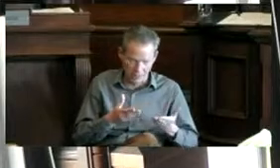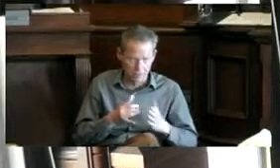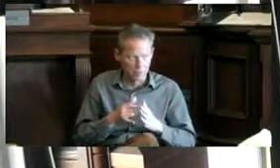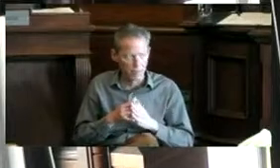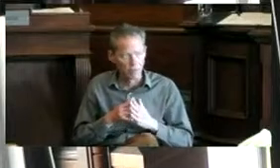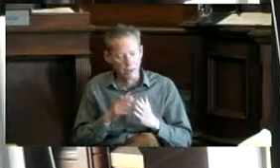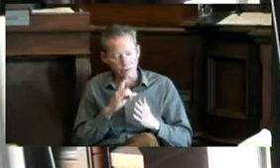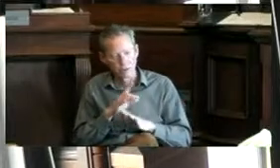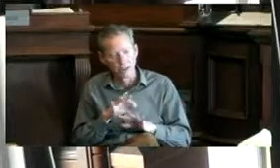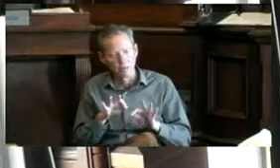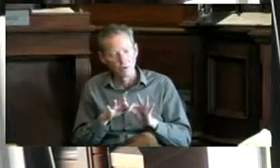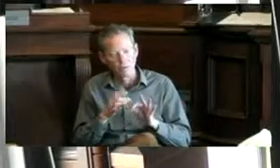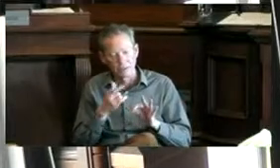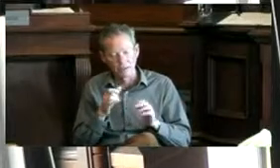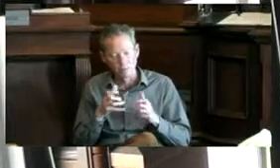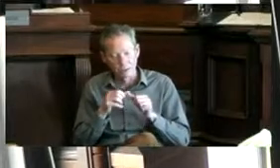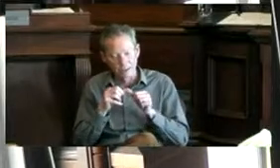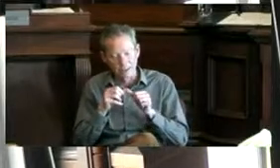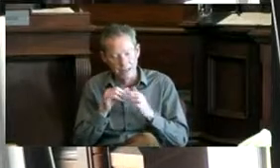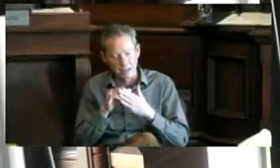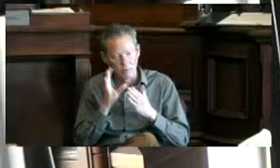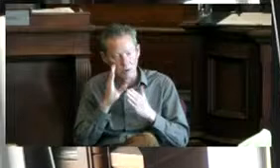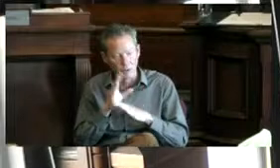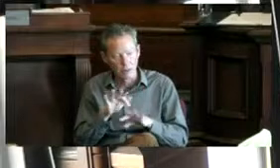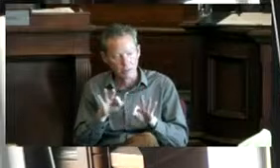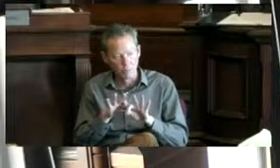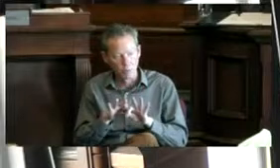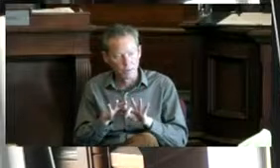important if we want to be able to sustain it, and we know that it's important.